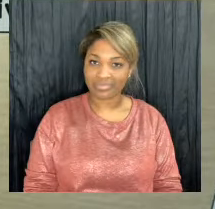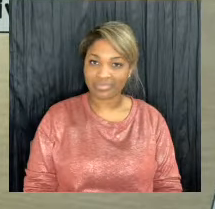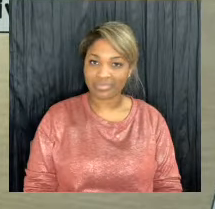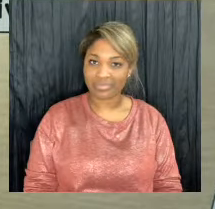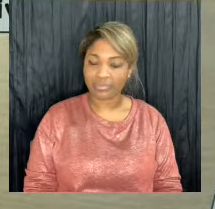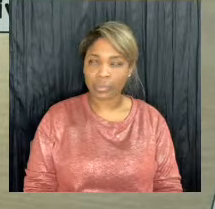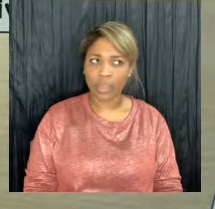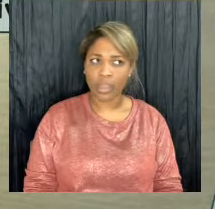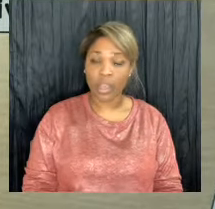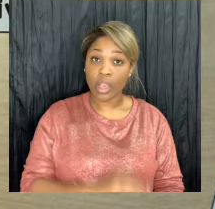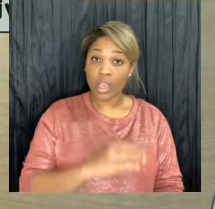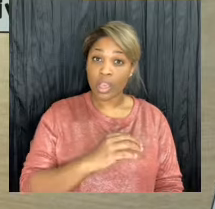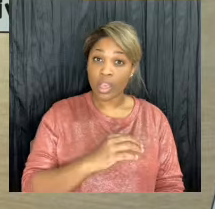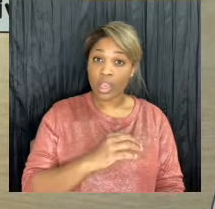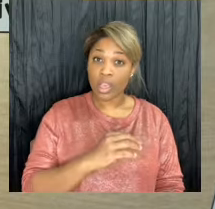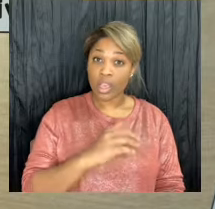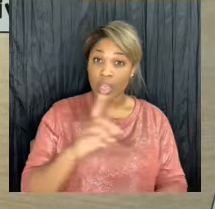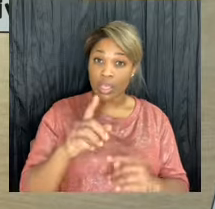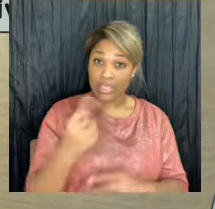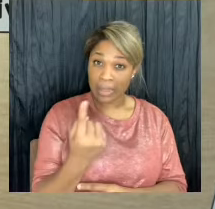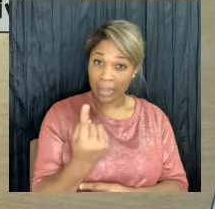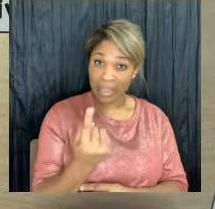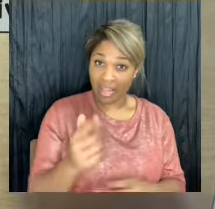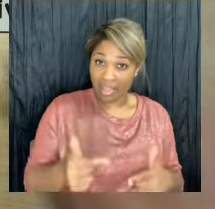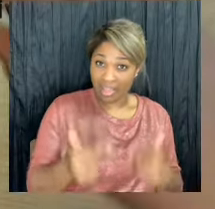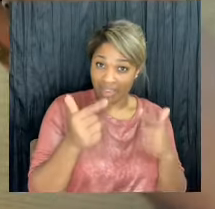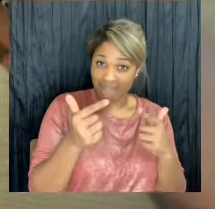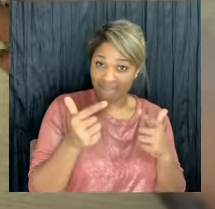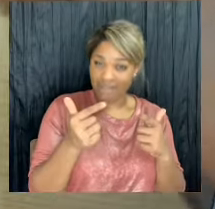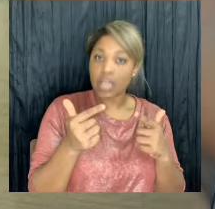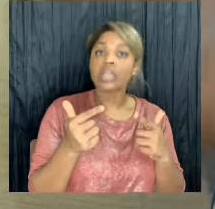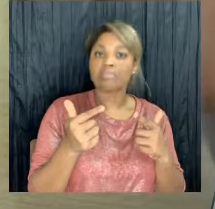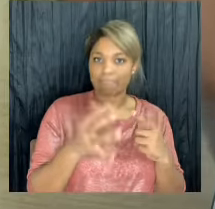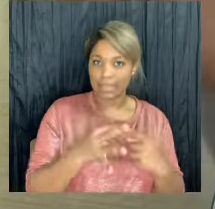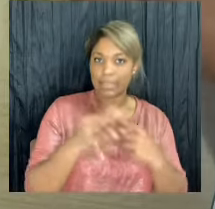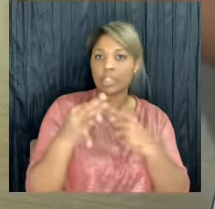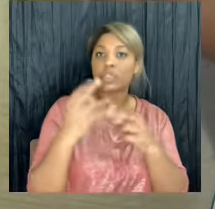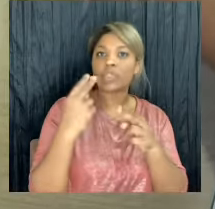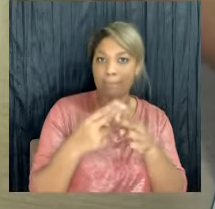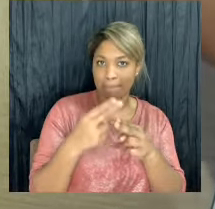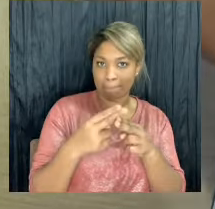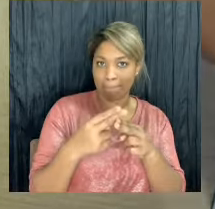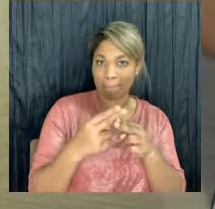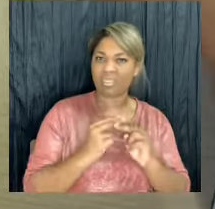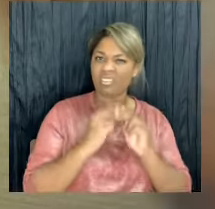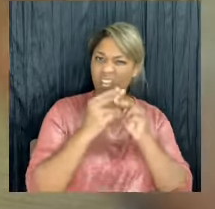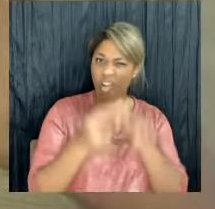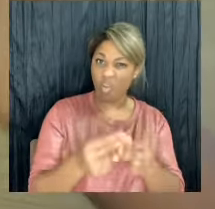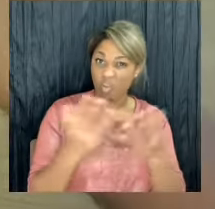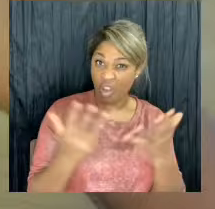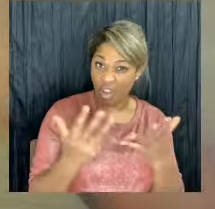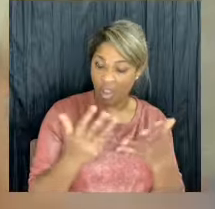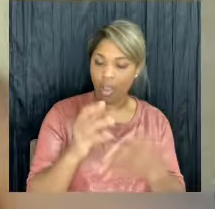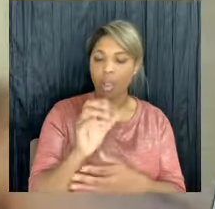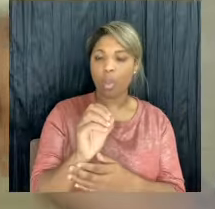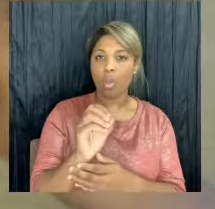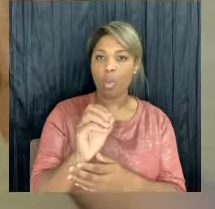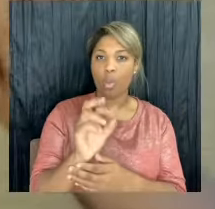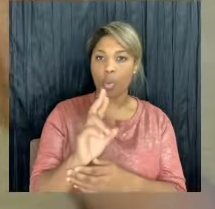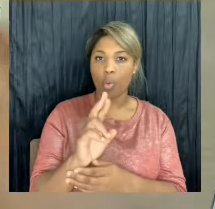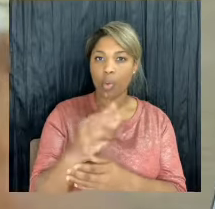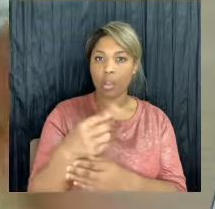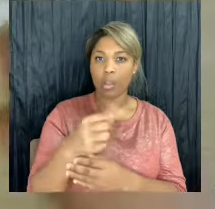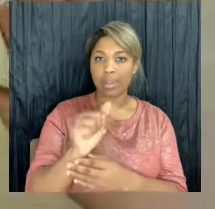when a thing is living, it has a special name. We can say that it is